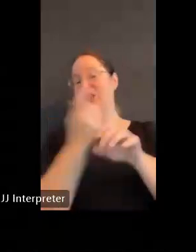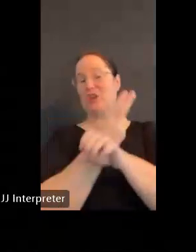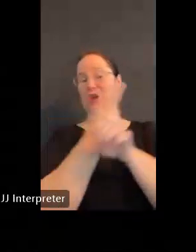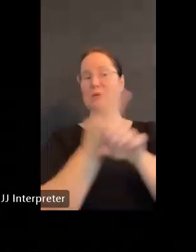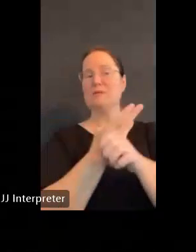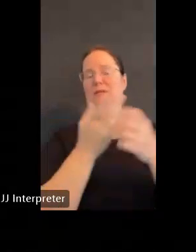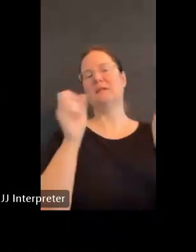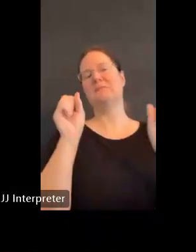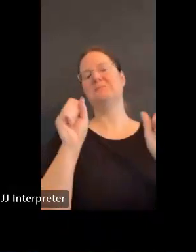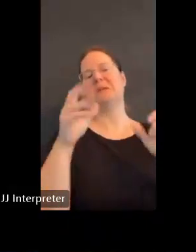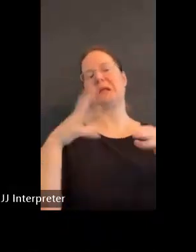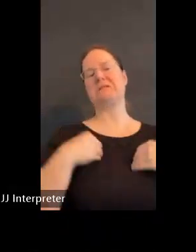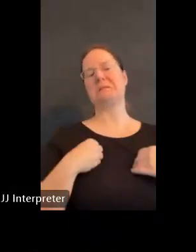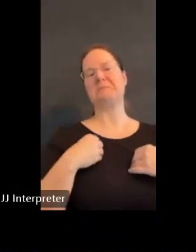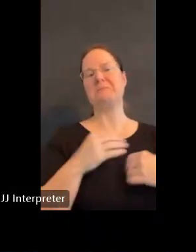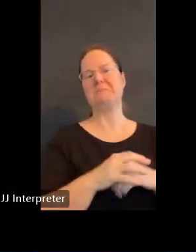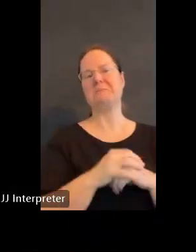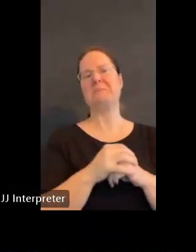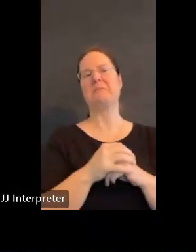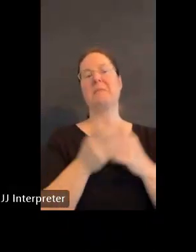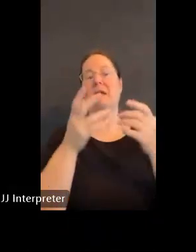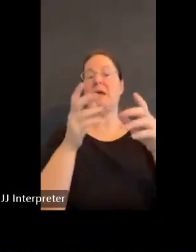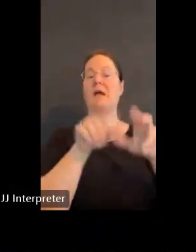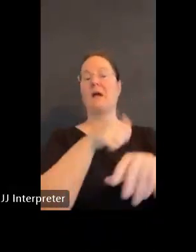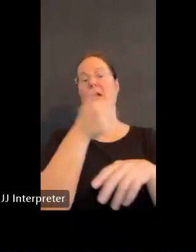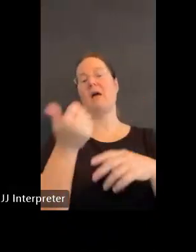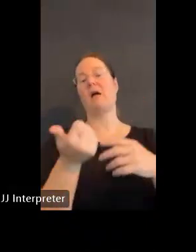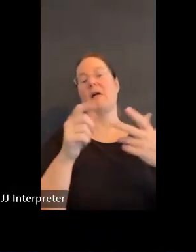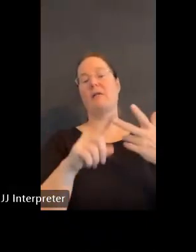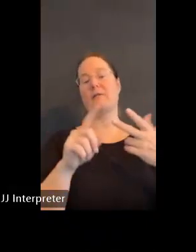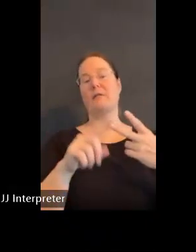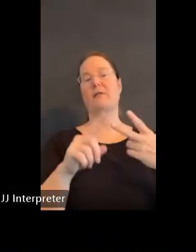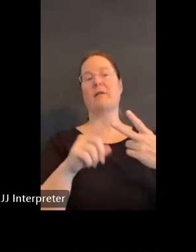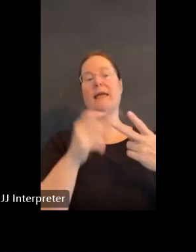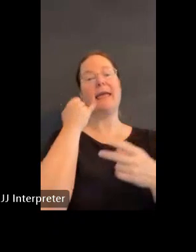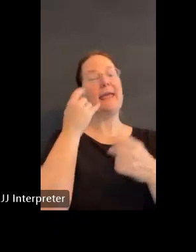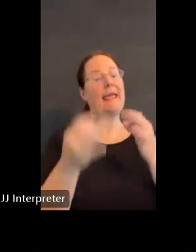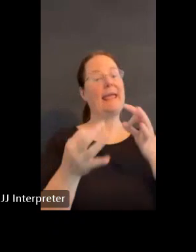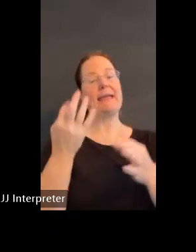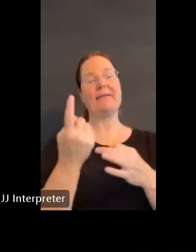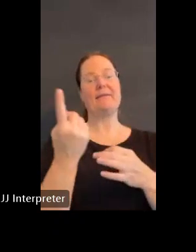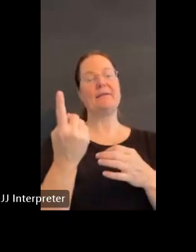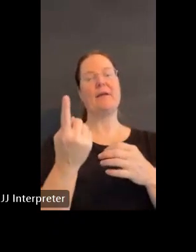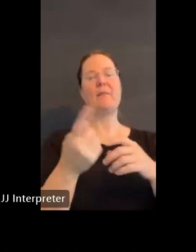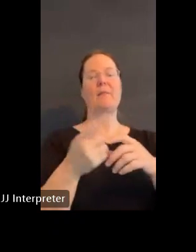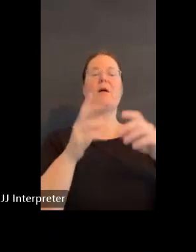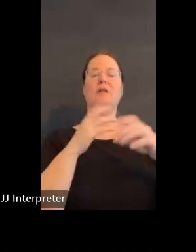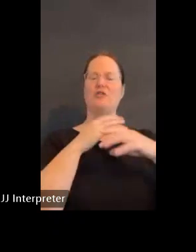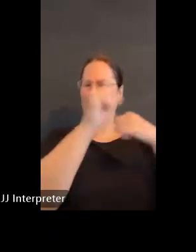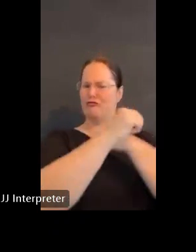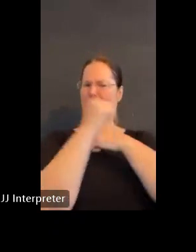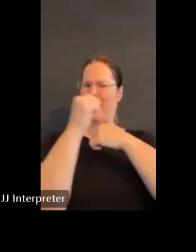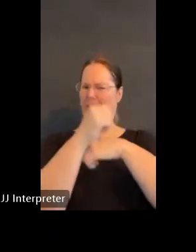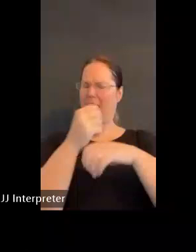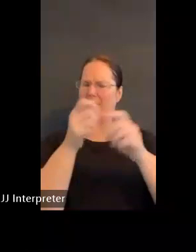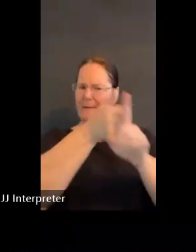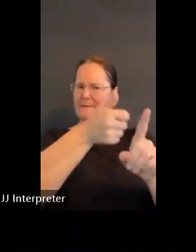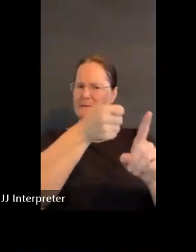exempted. Likewise, individuals who pose a direct threat to the health and safety of others would also be exempt